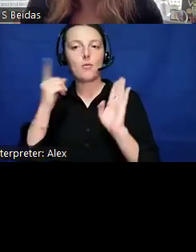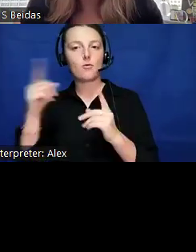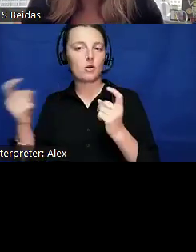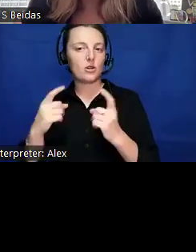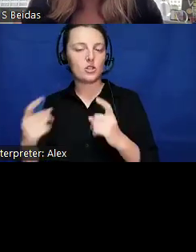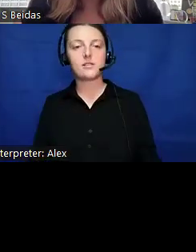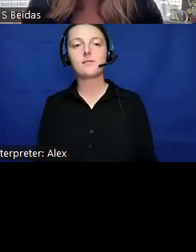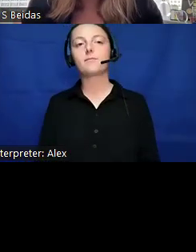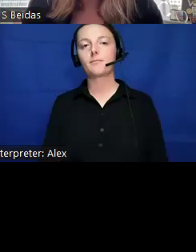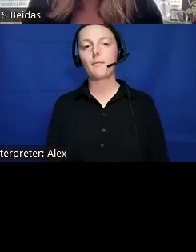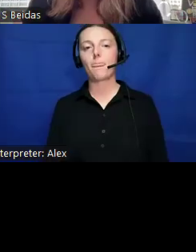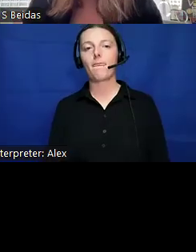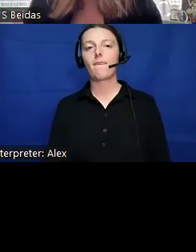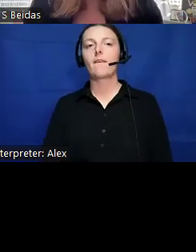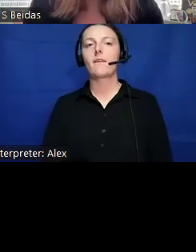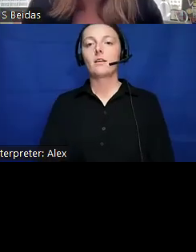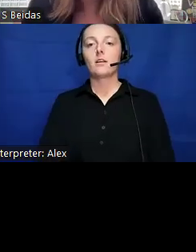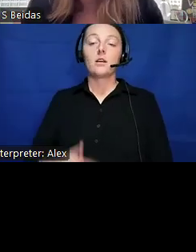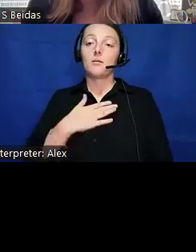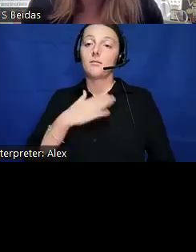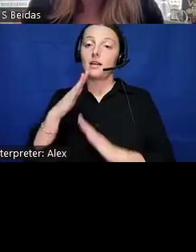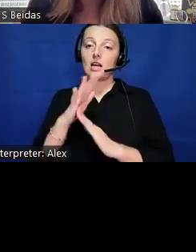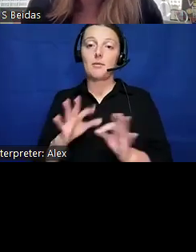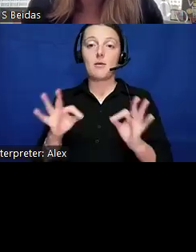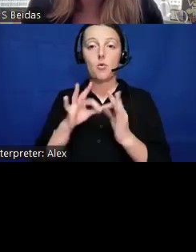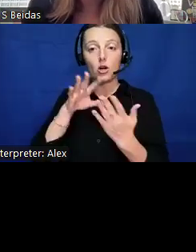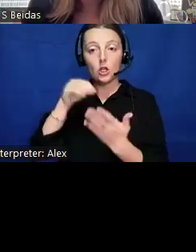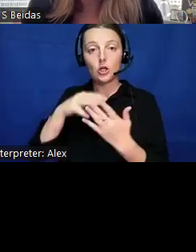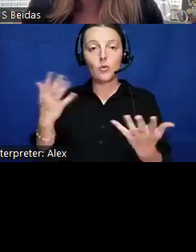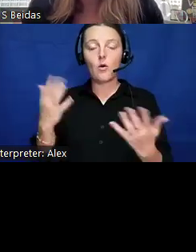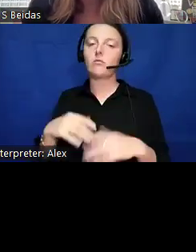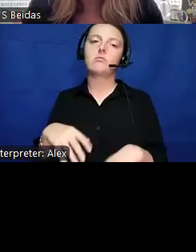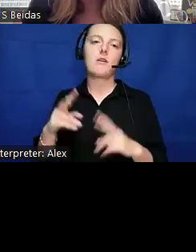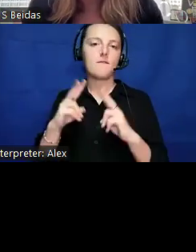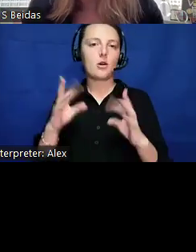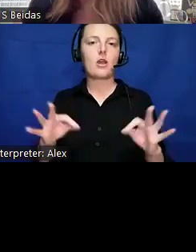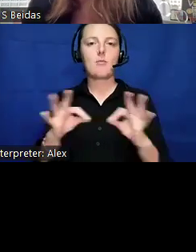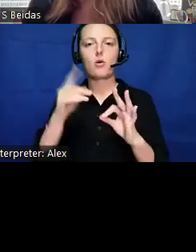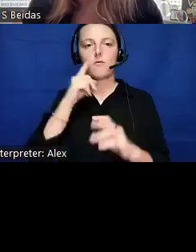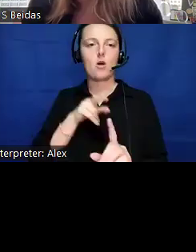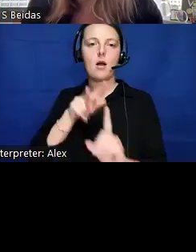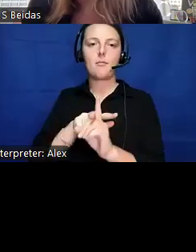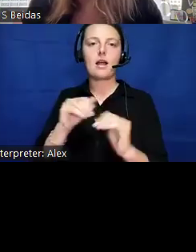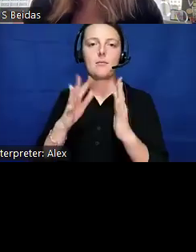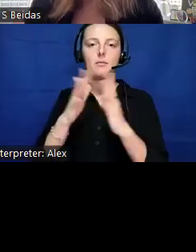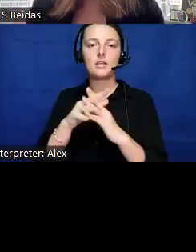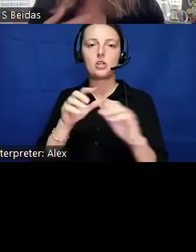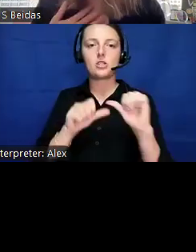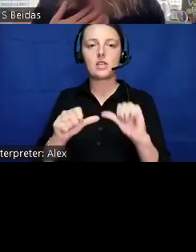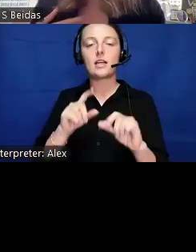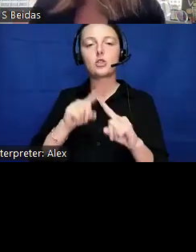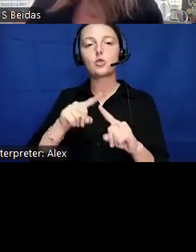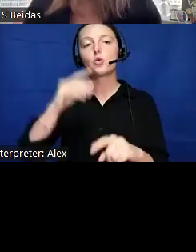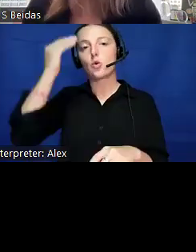So maybe my most important learning is that it's really important to apply implementation science to no-do gaps where you can have the greatest